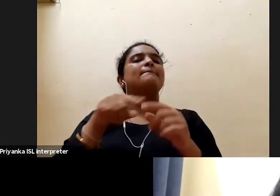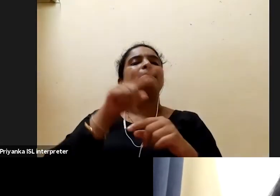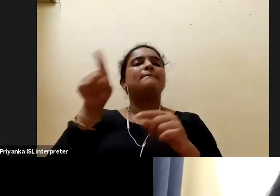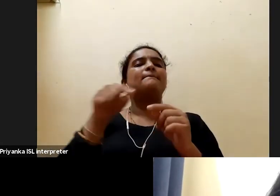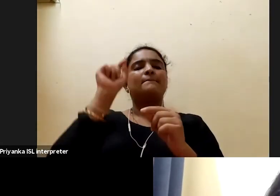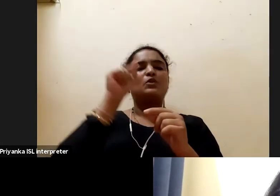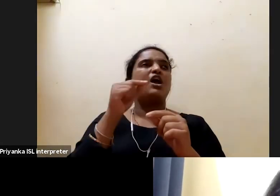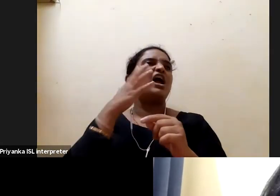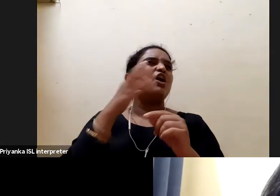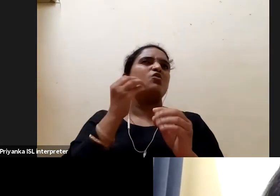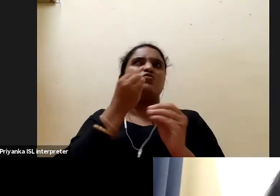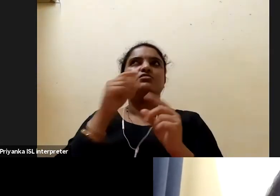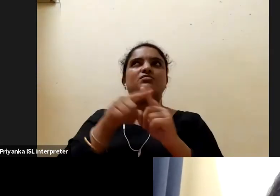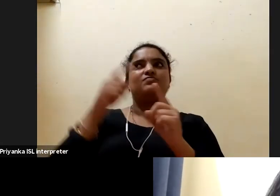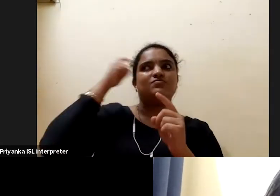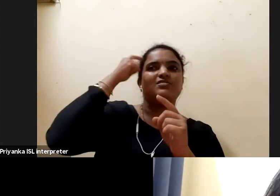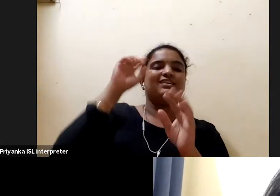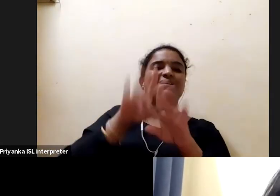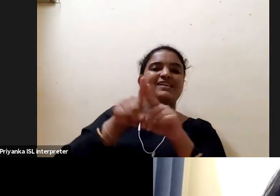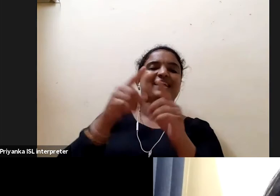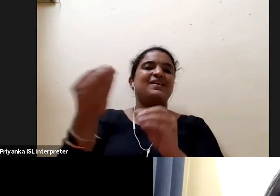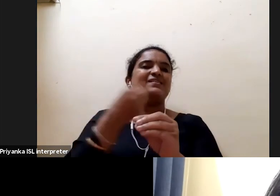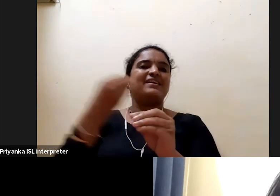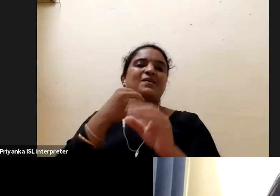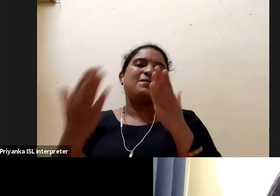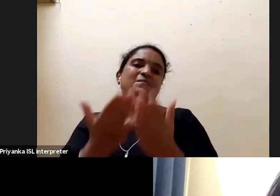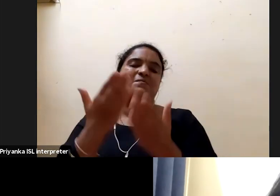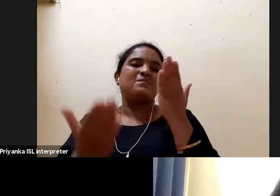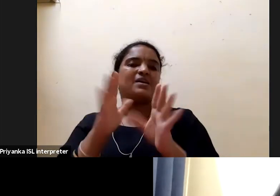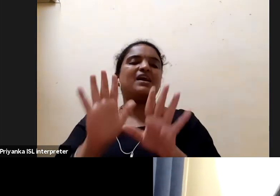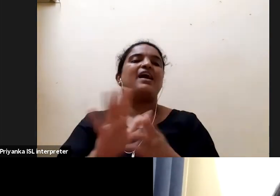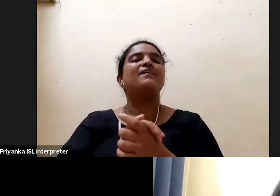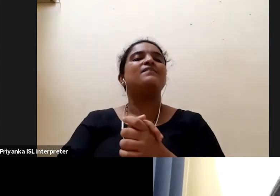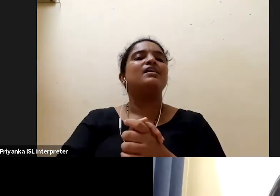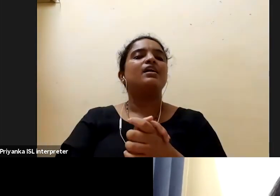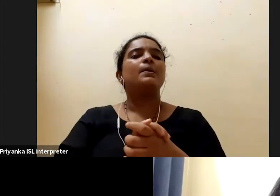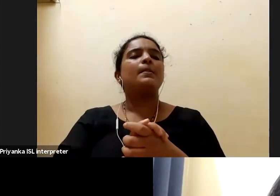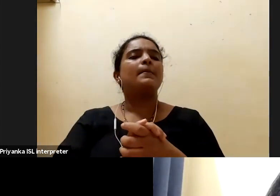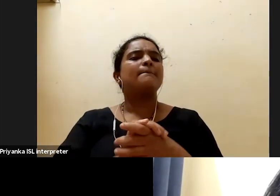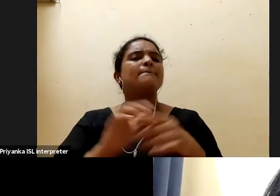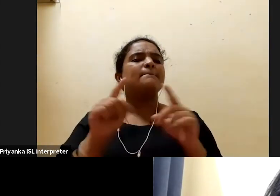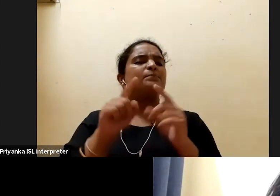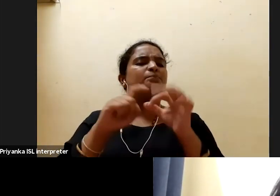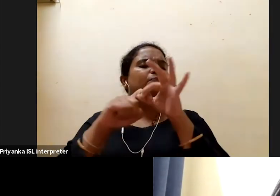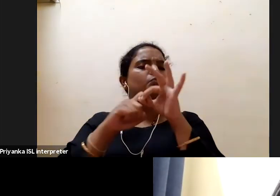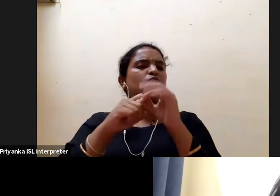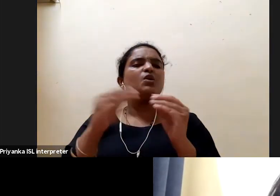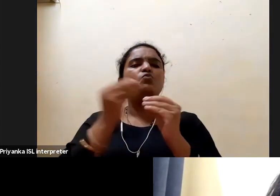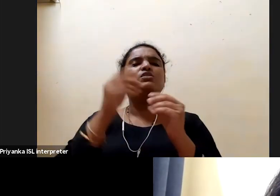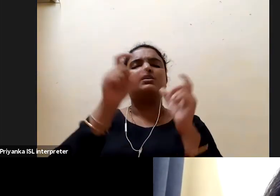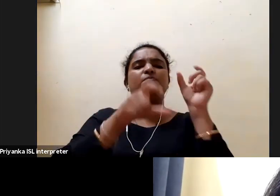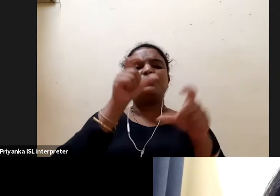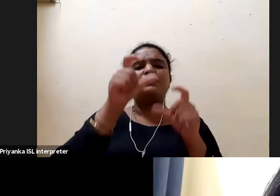a lot of food for thought, quite literally, as the title seems quite appropriate. There are a couple of questions from the